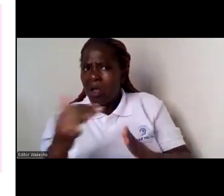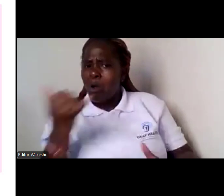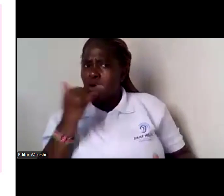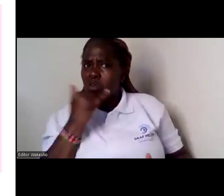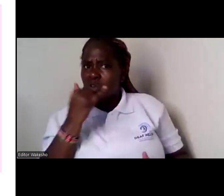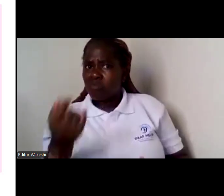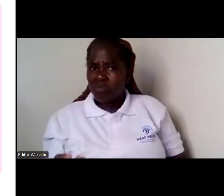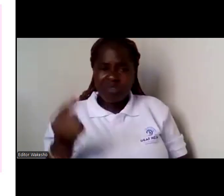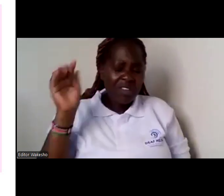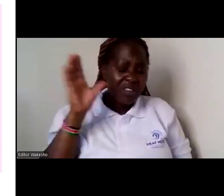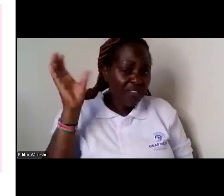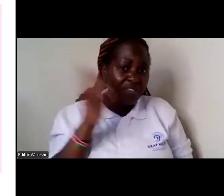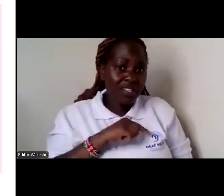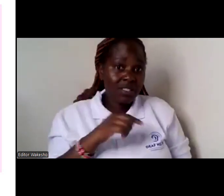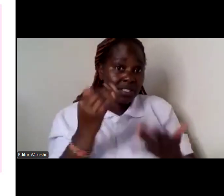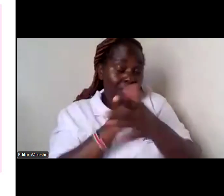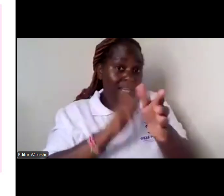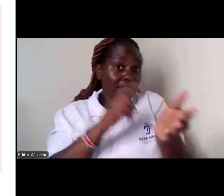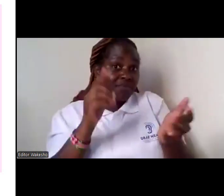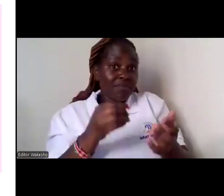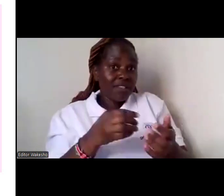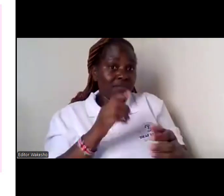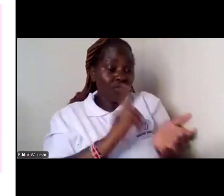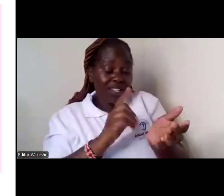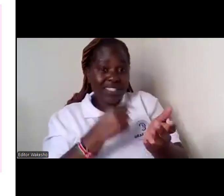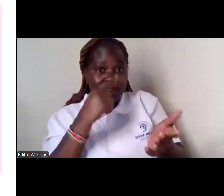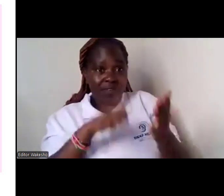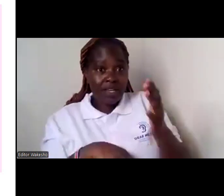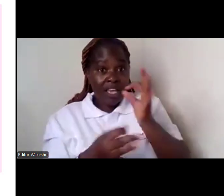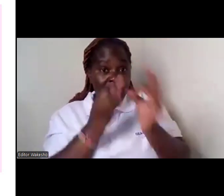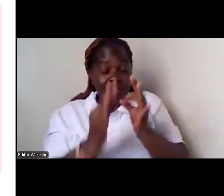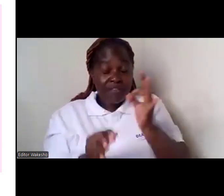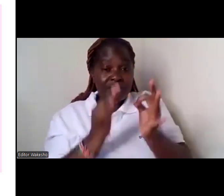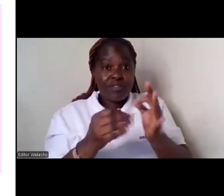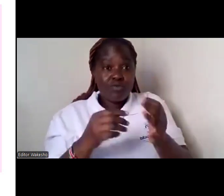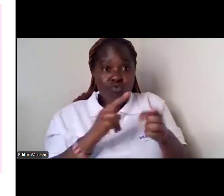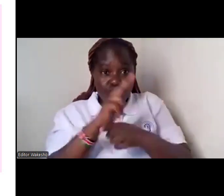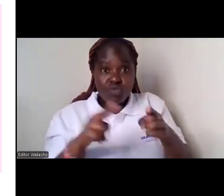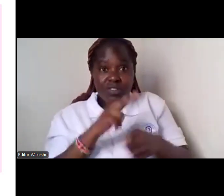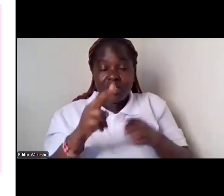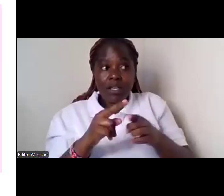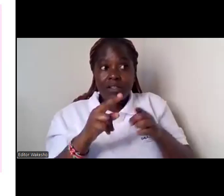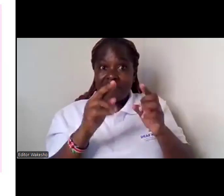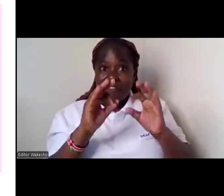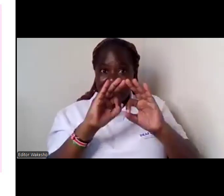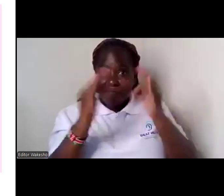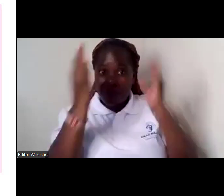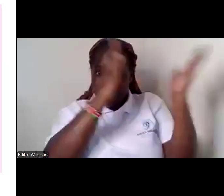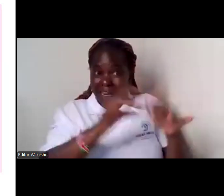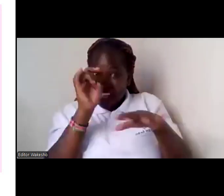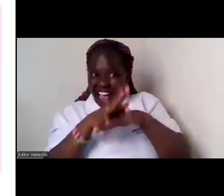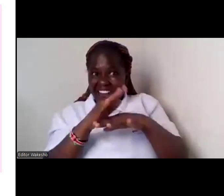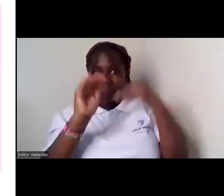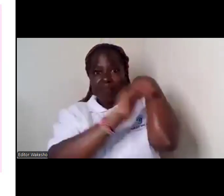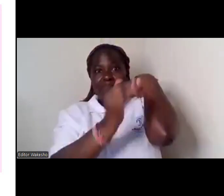There's a common myth, doctors here, that if you use contraceptive methods early, you won't get pregnant. Has anyone